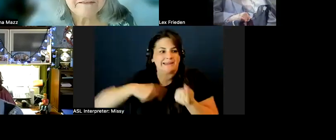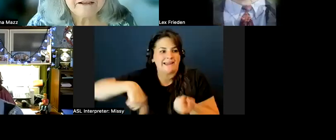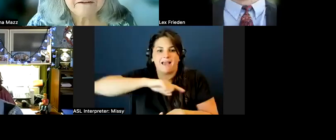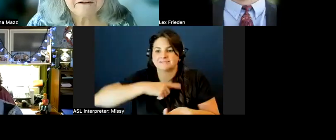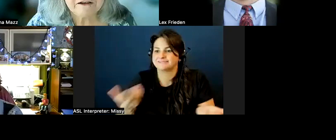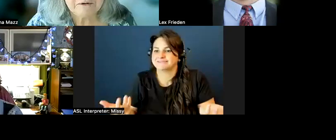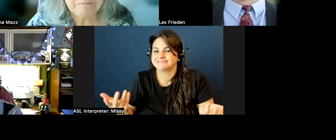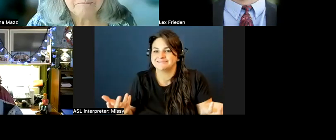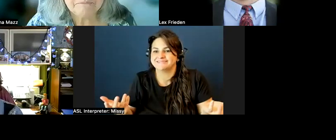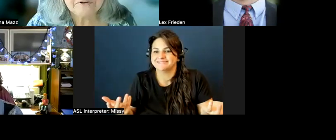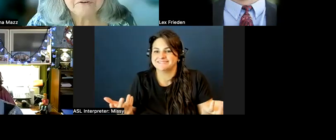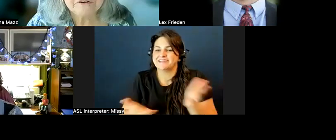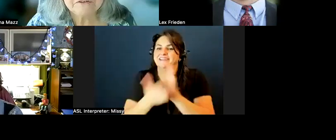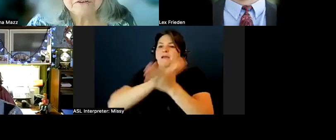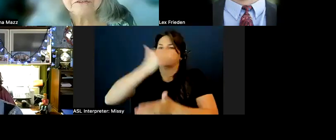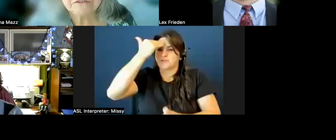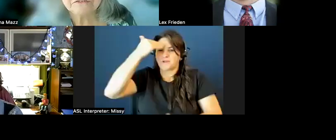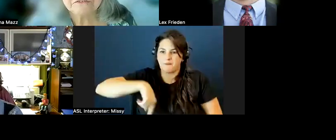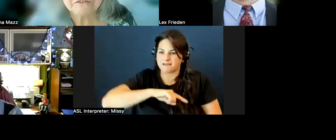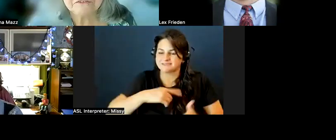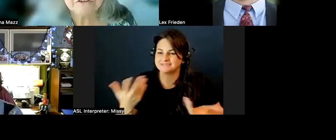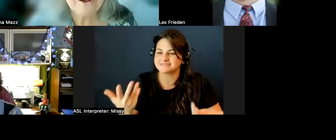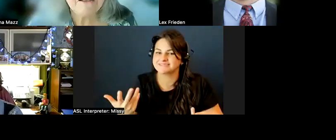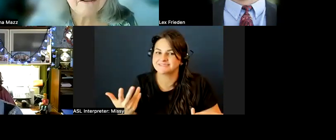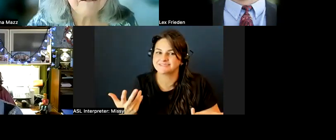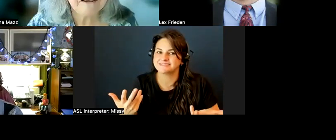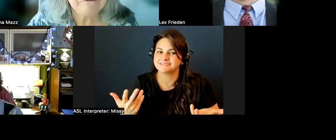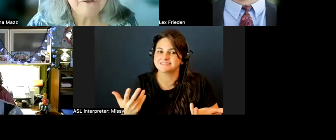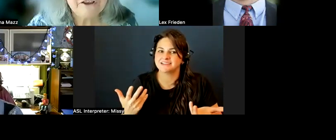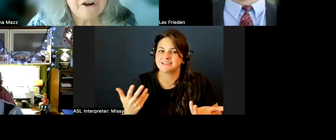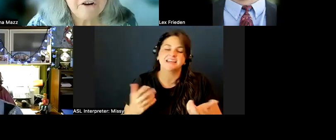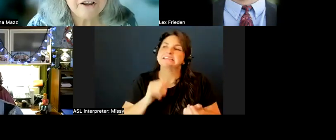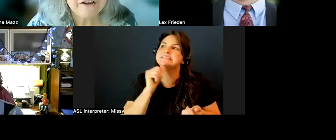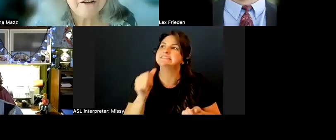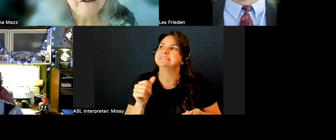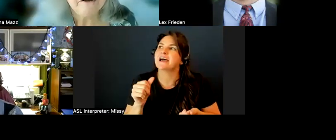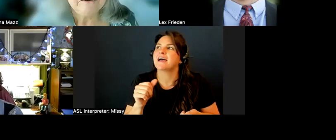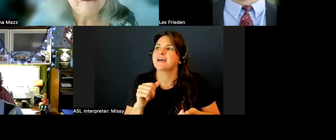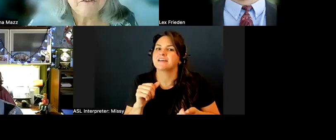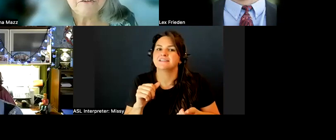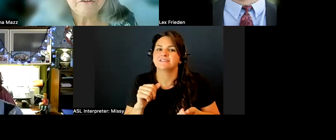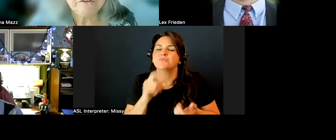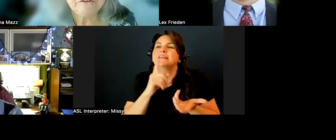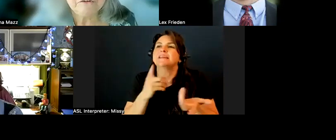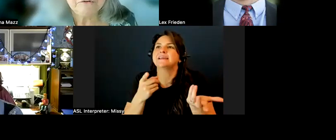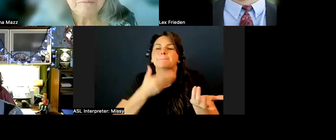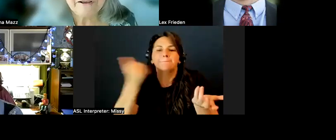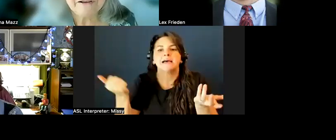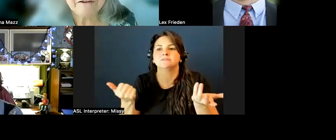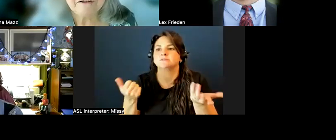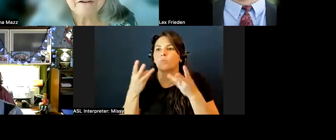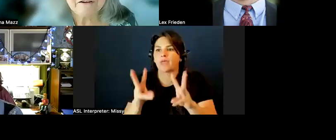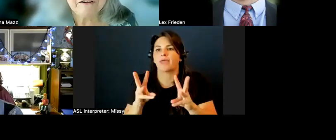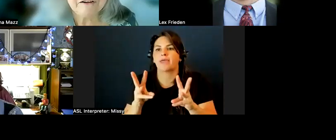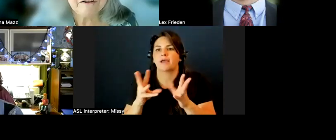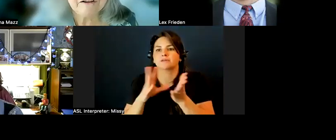I think that it's there's nothing like familiarity to